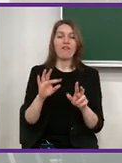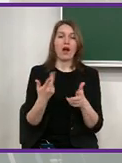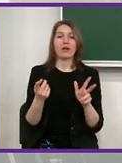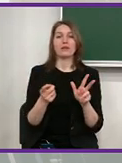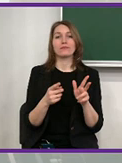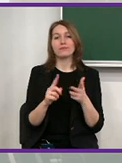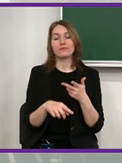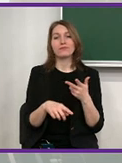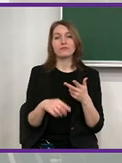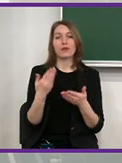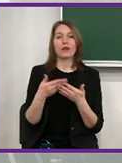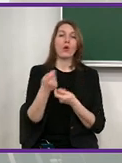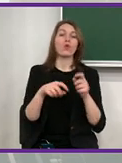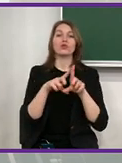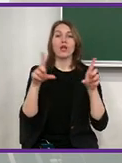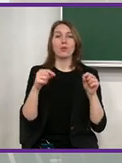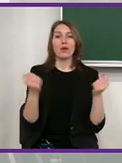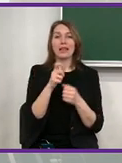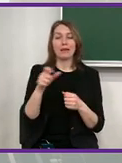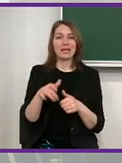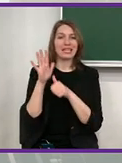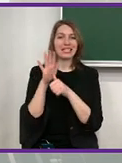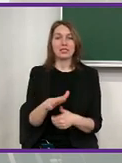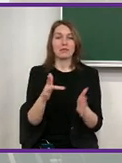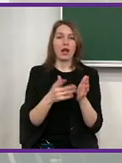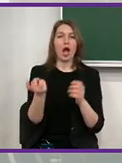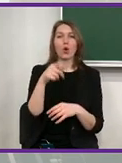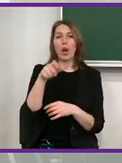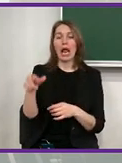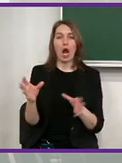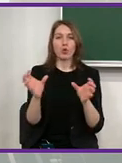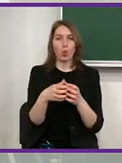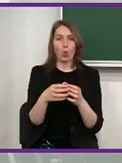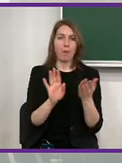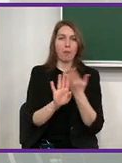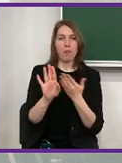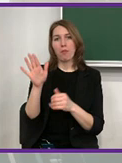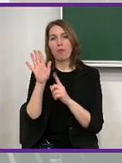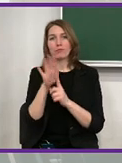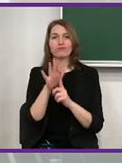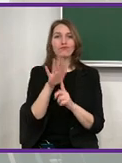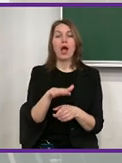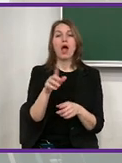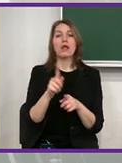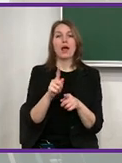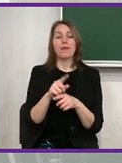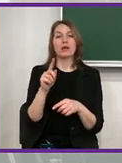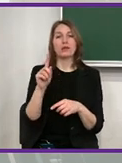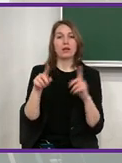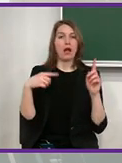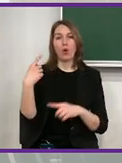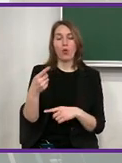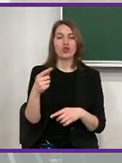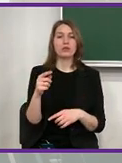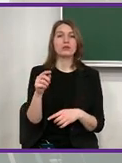safety standards, someone is injured, or, for example, employees of the company discriminate against